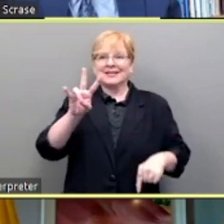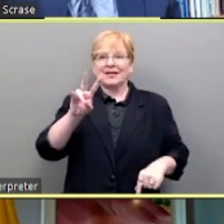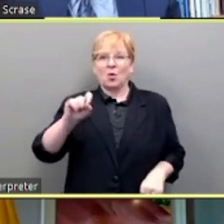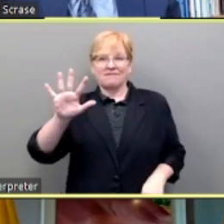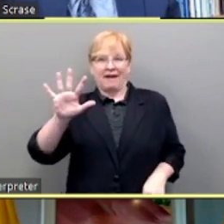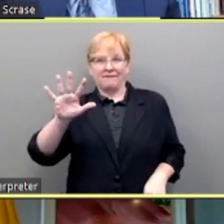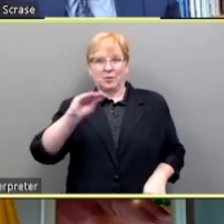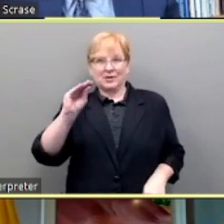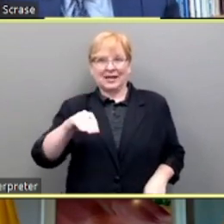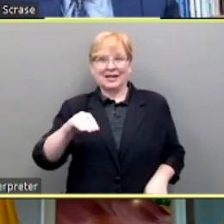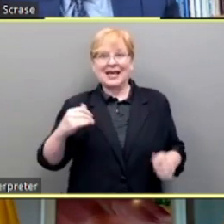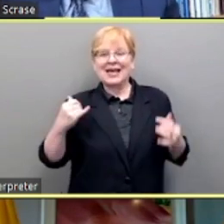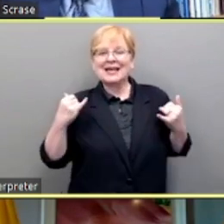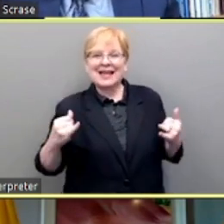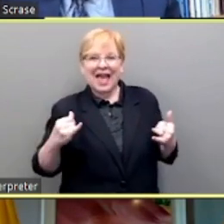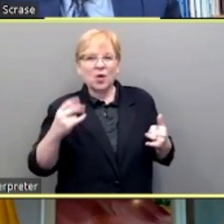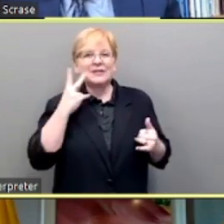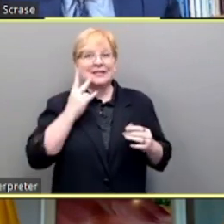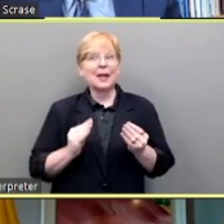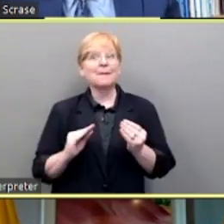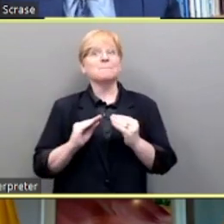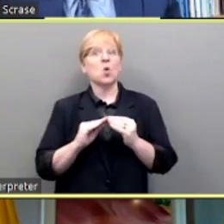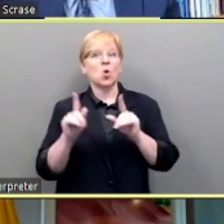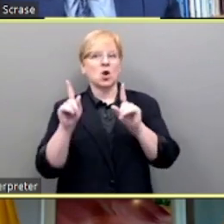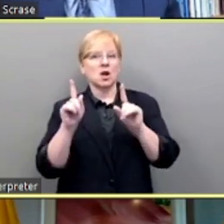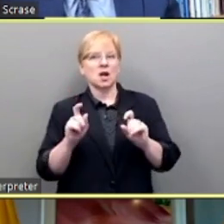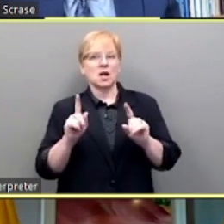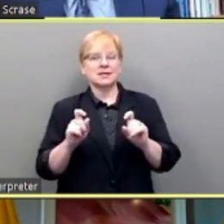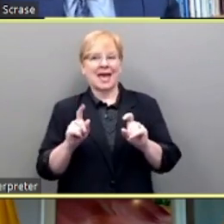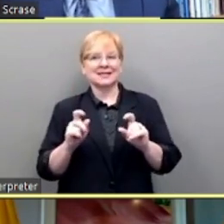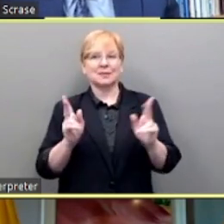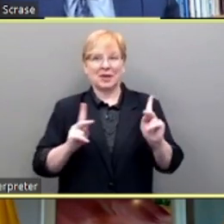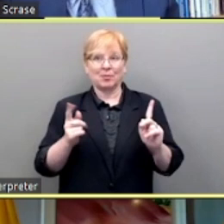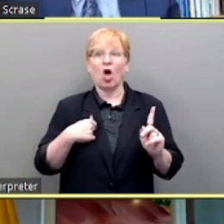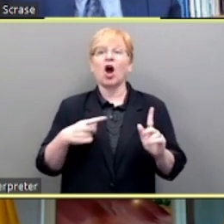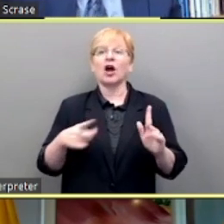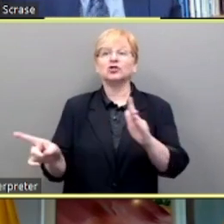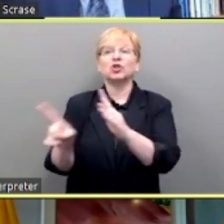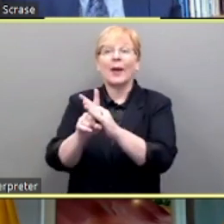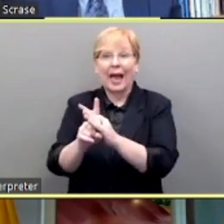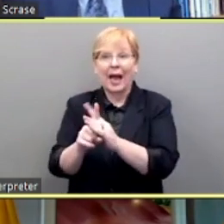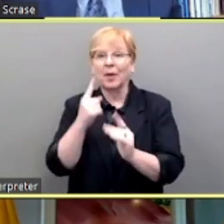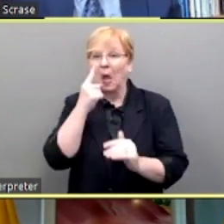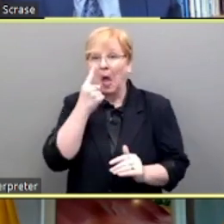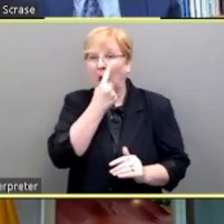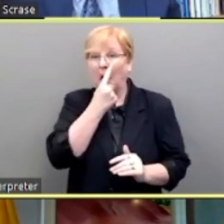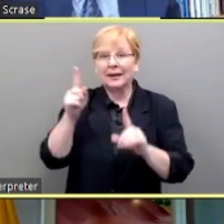are seeing an uptick in tests. So thanks for folks who are out there getting tested. We had